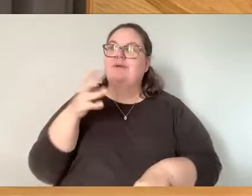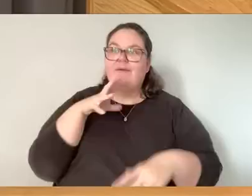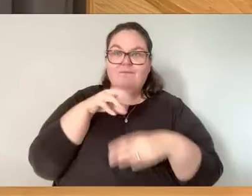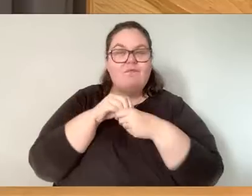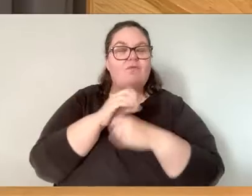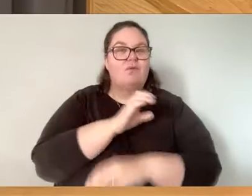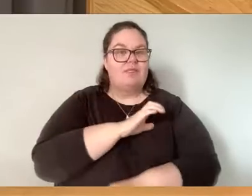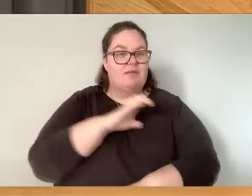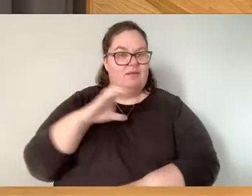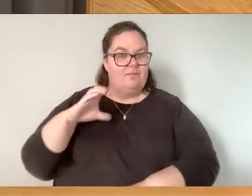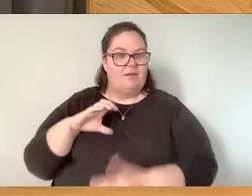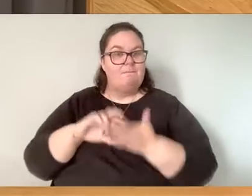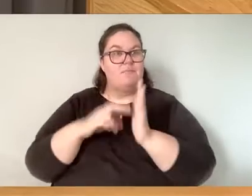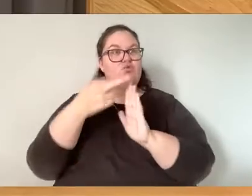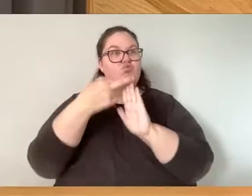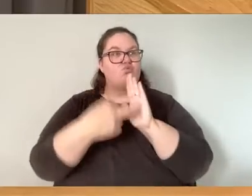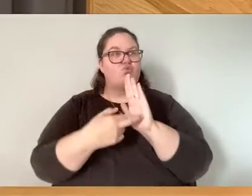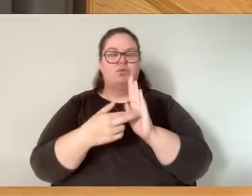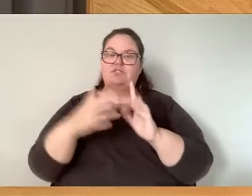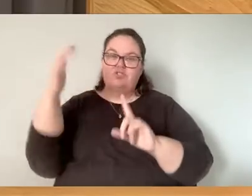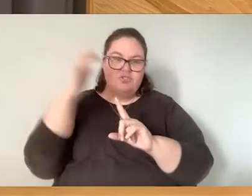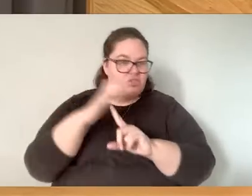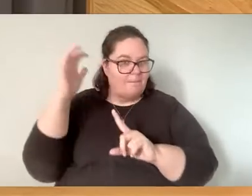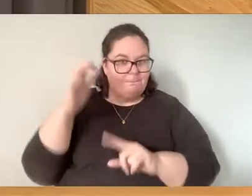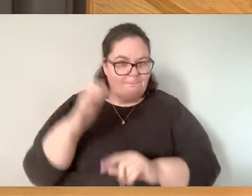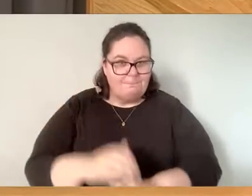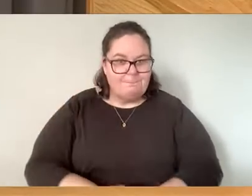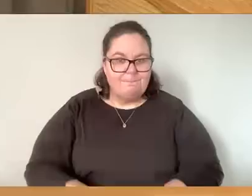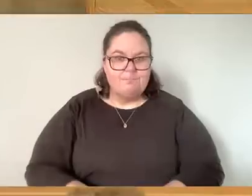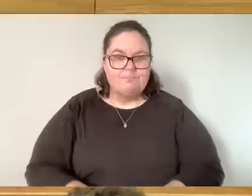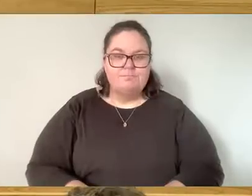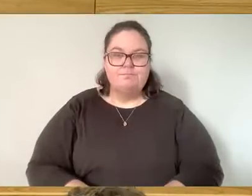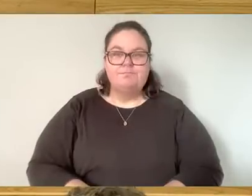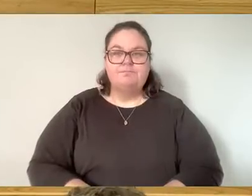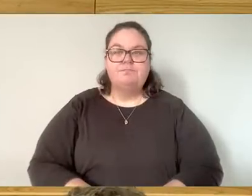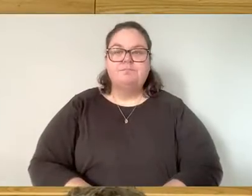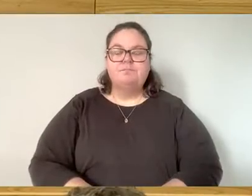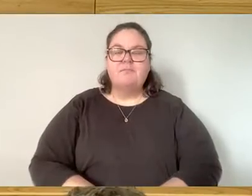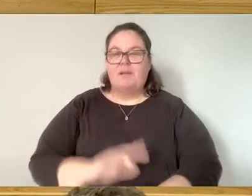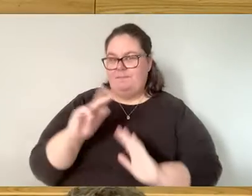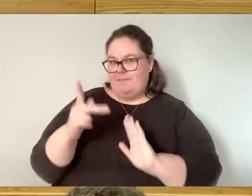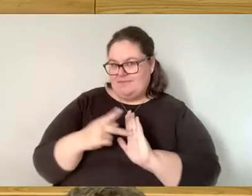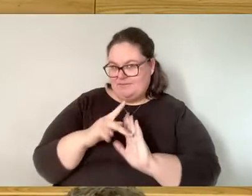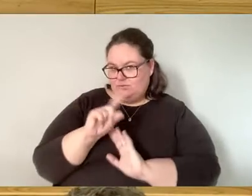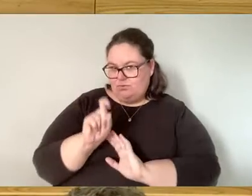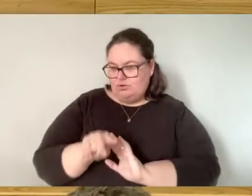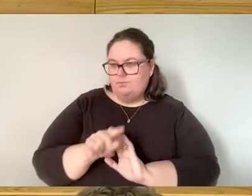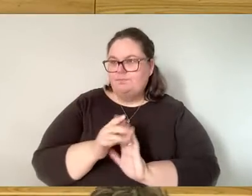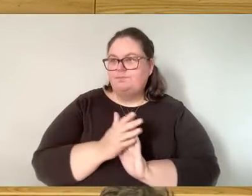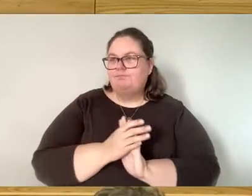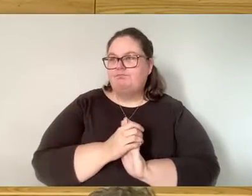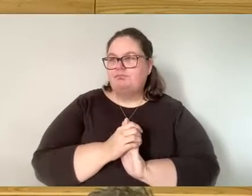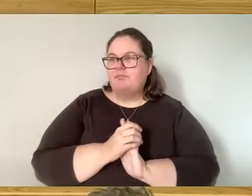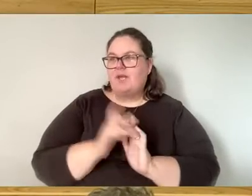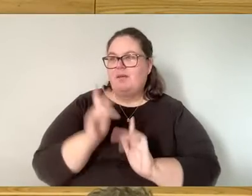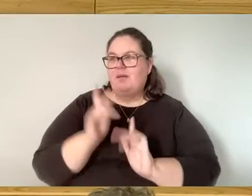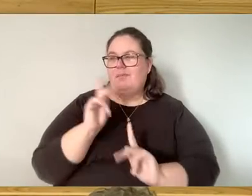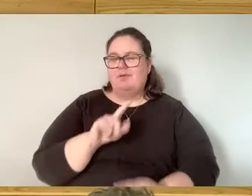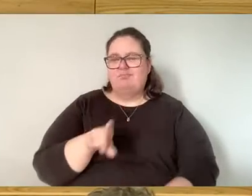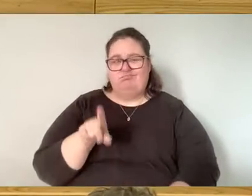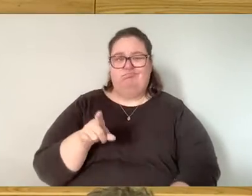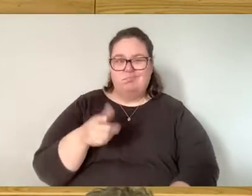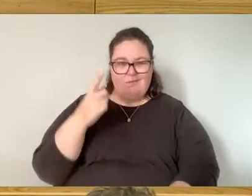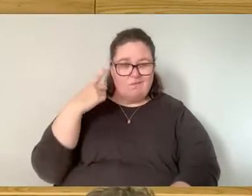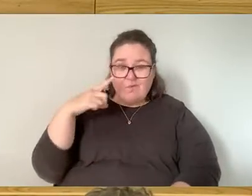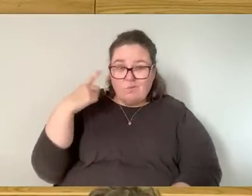possible regulatory standards. For those who may question the need, you know, they may